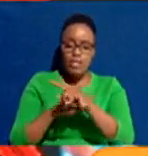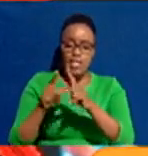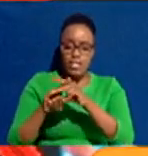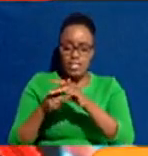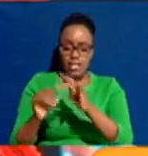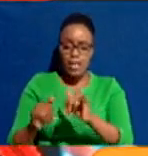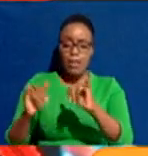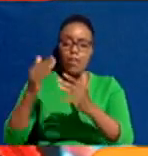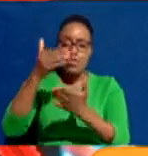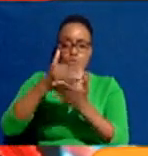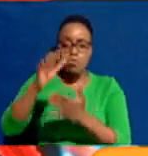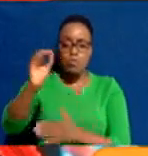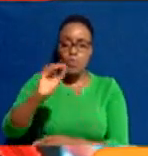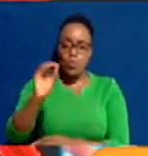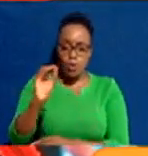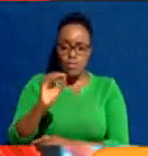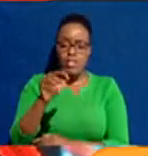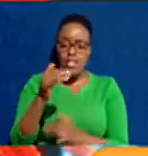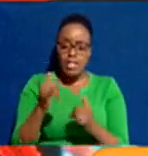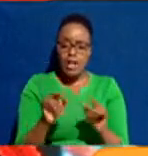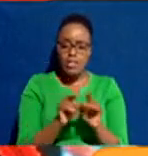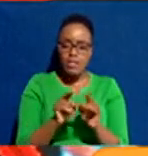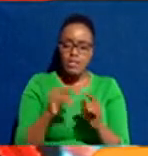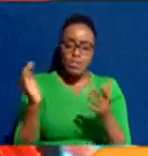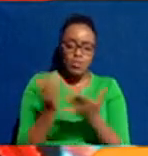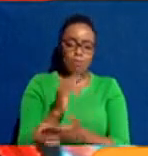implementing, we haven't stopped. It is taking away